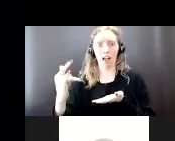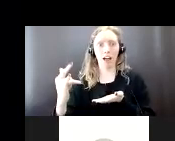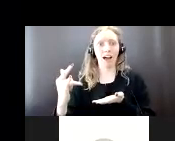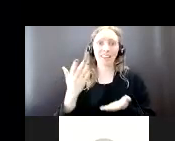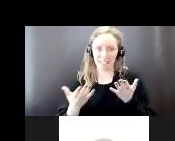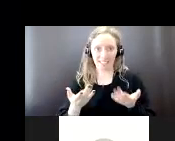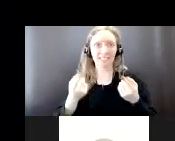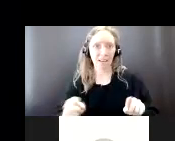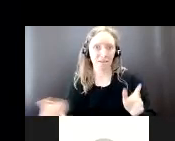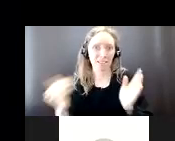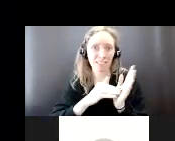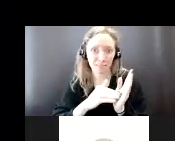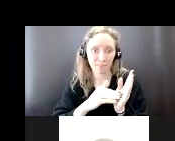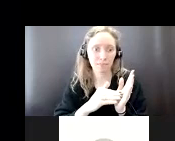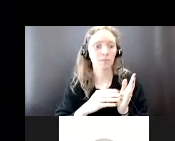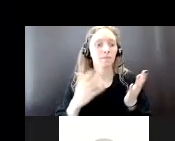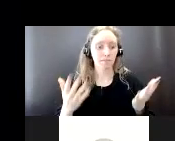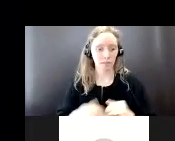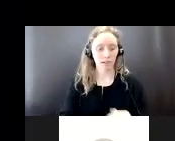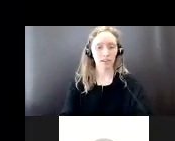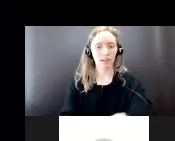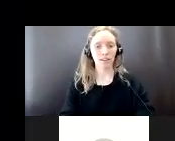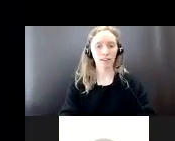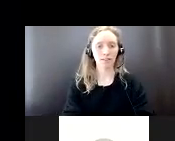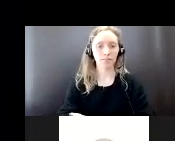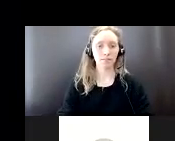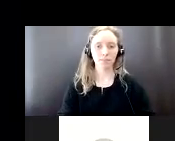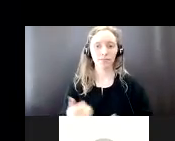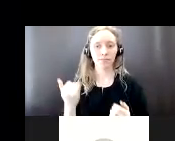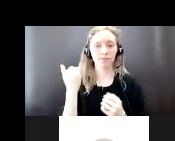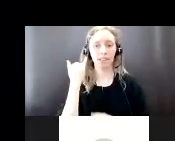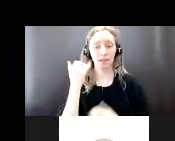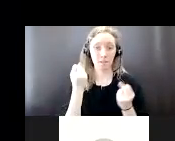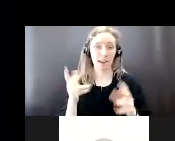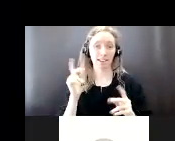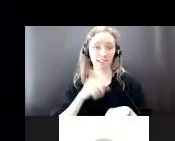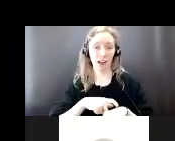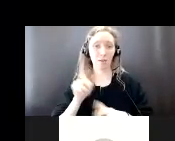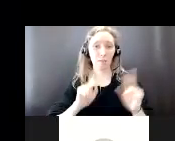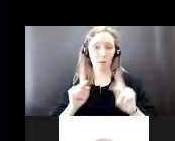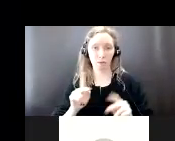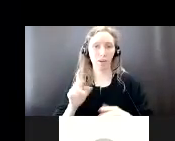said to me, if I've been the victim of a fraud, there is no way you're going to get me to participate a second time.